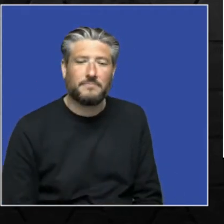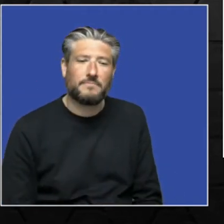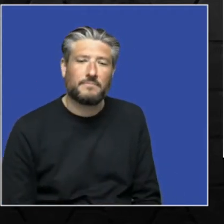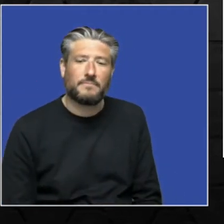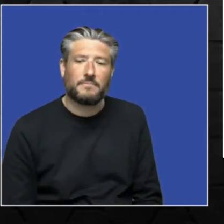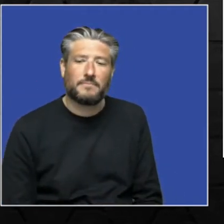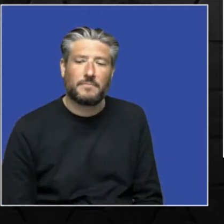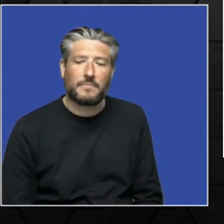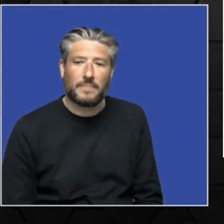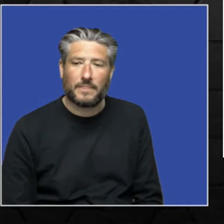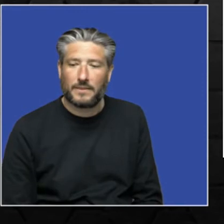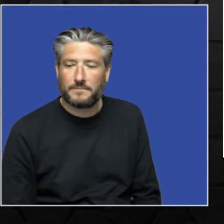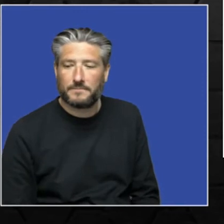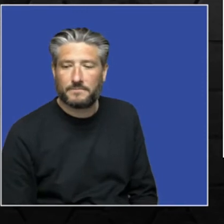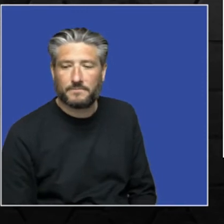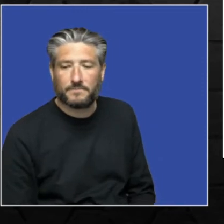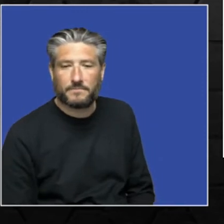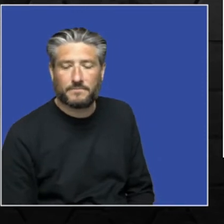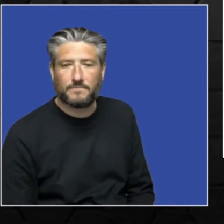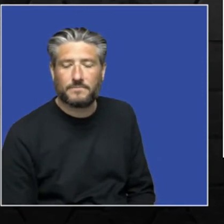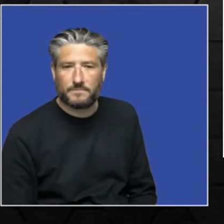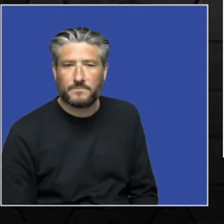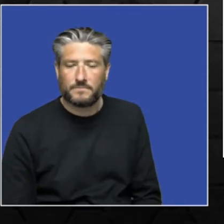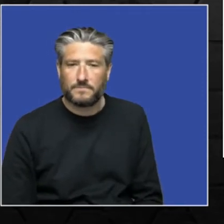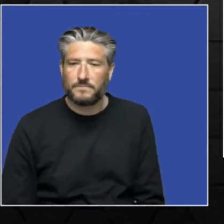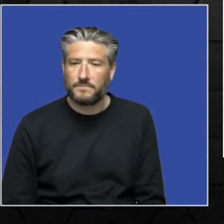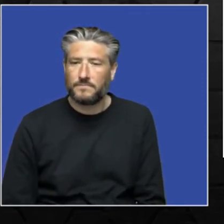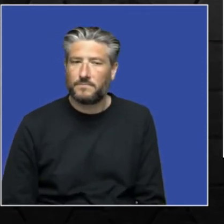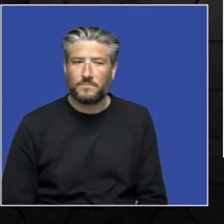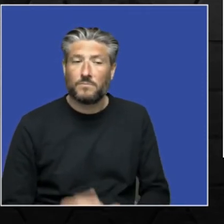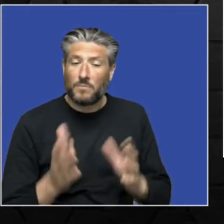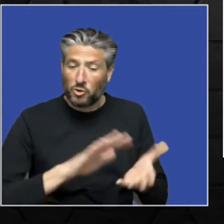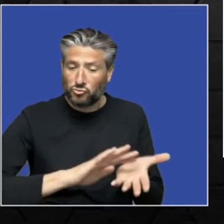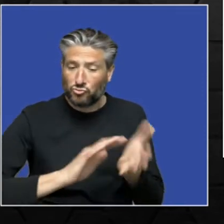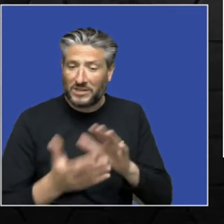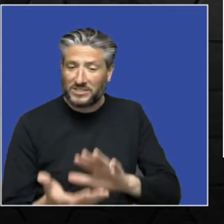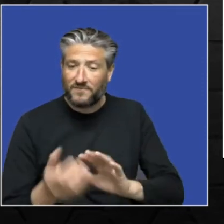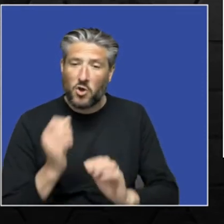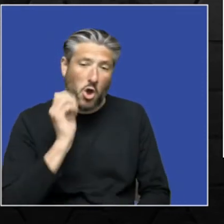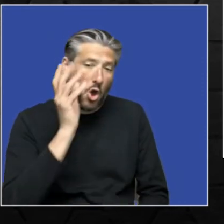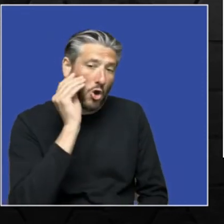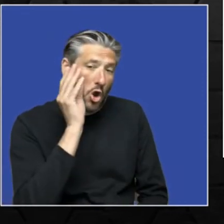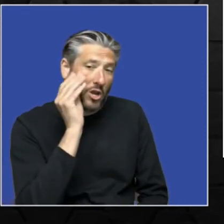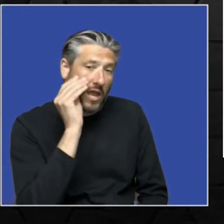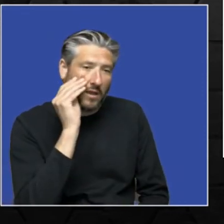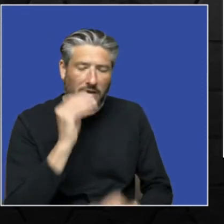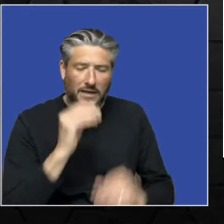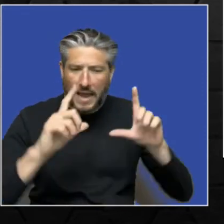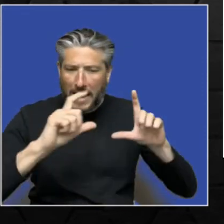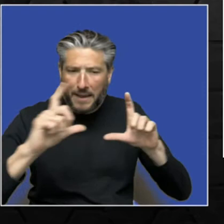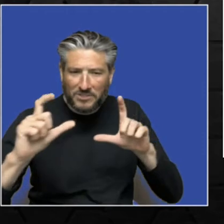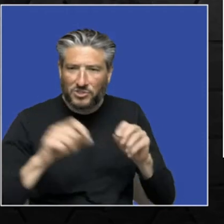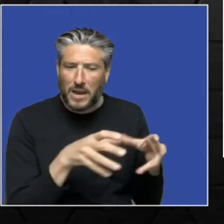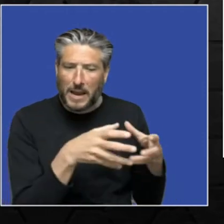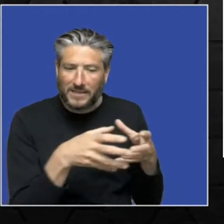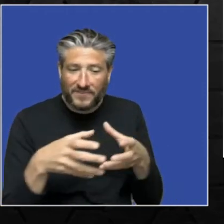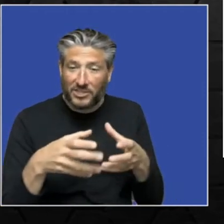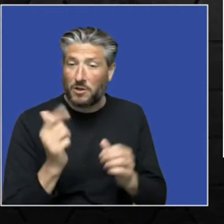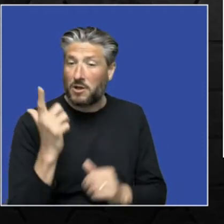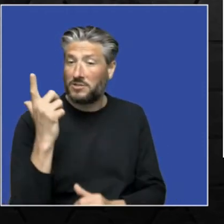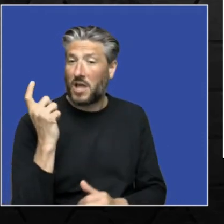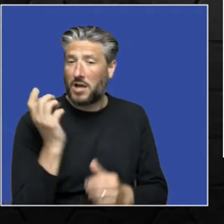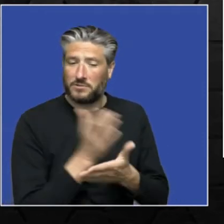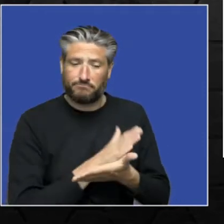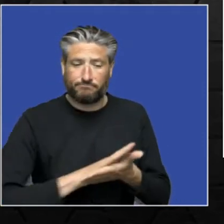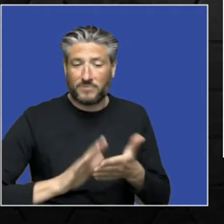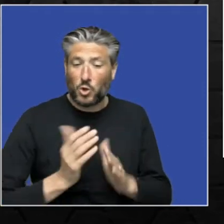right, because if we were to start doing the transfer learning or image classification right from scratch with MML Spark, it